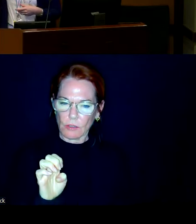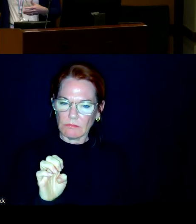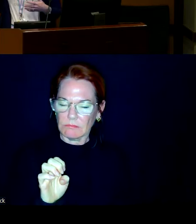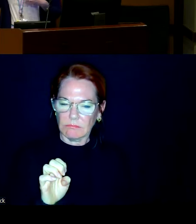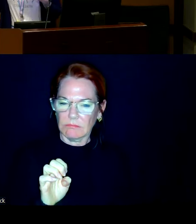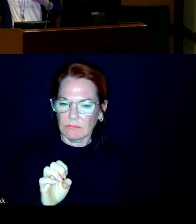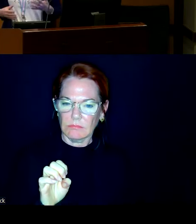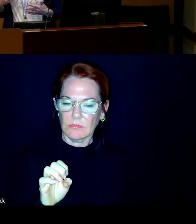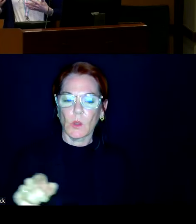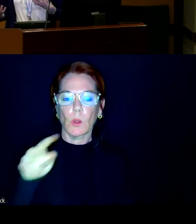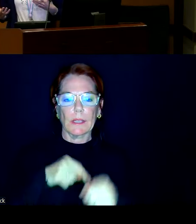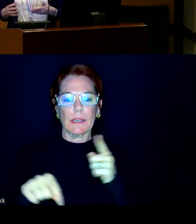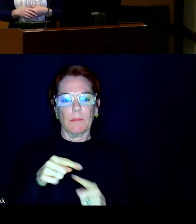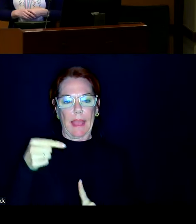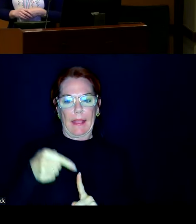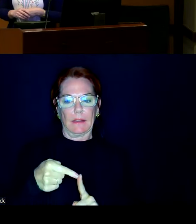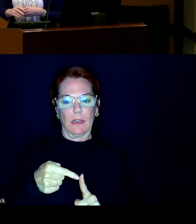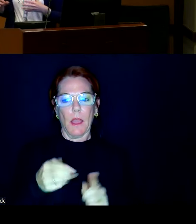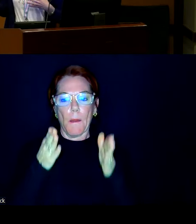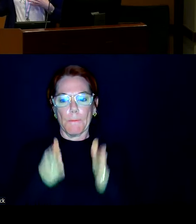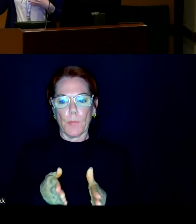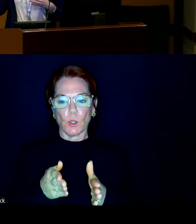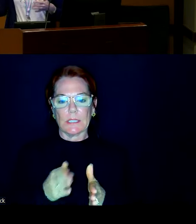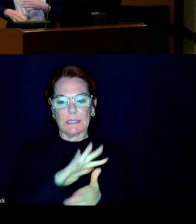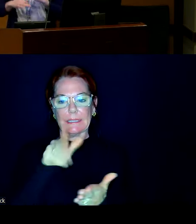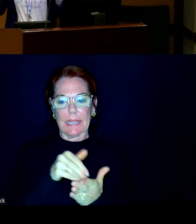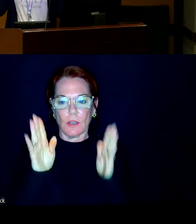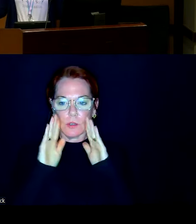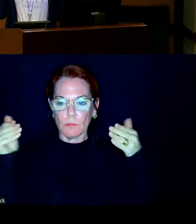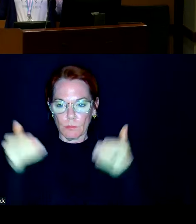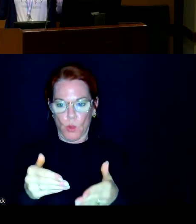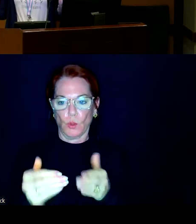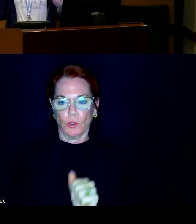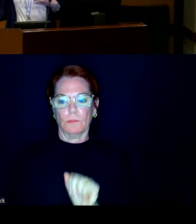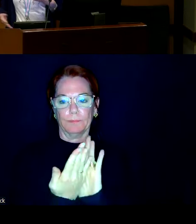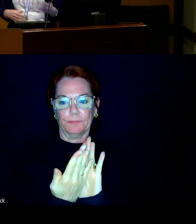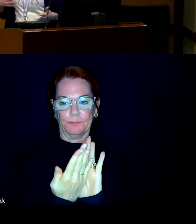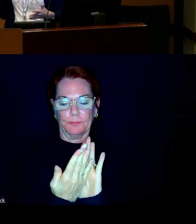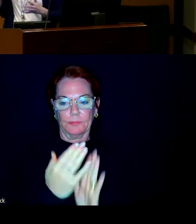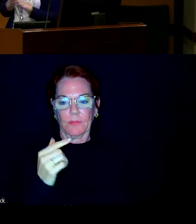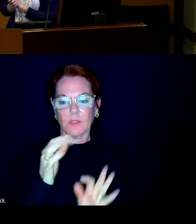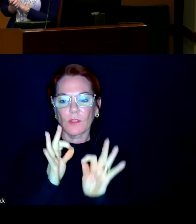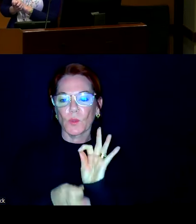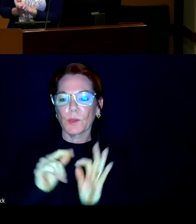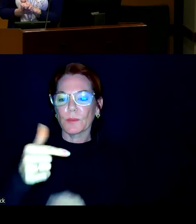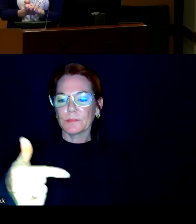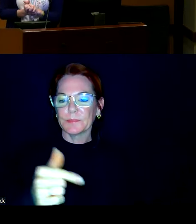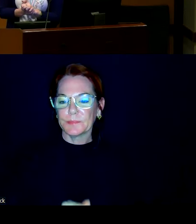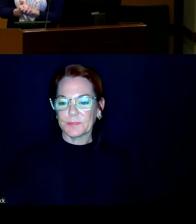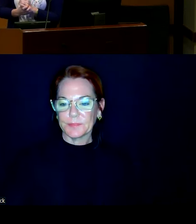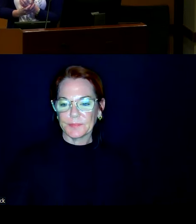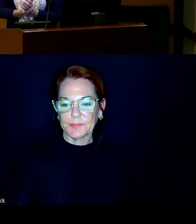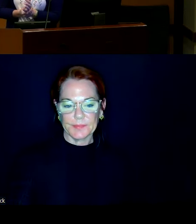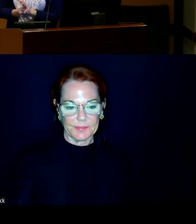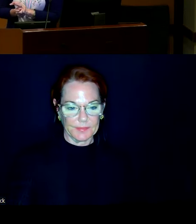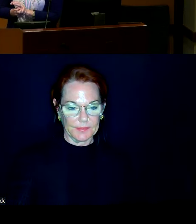So again, getting back to the person-centered approach. There's some spaces we automatically do this. For those of you that know me, I spent